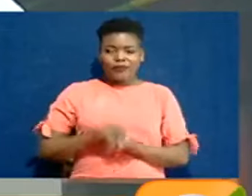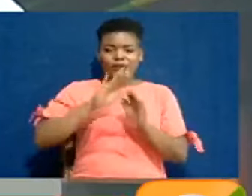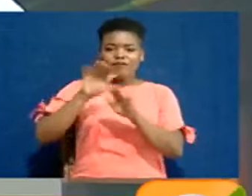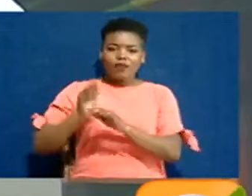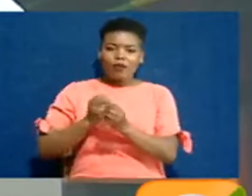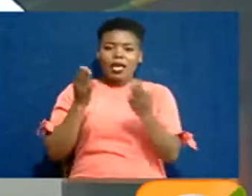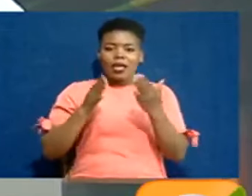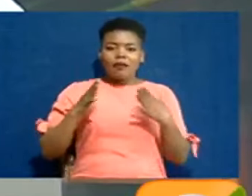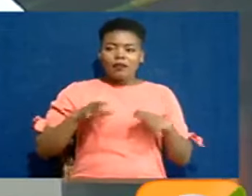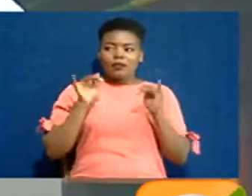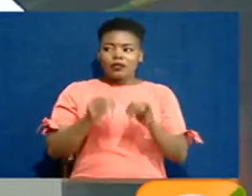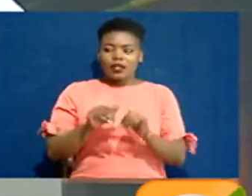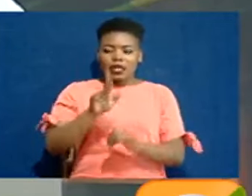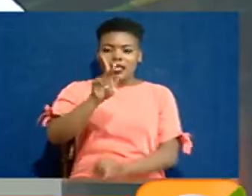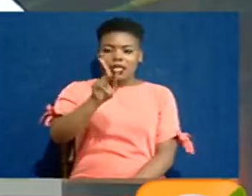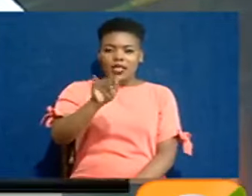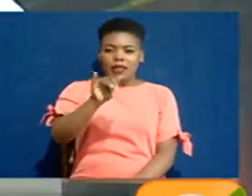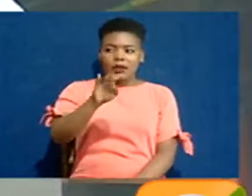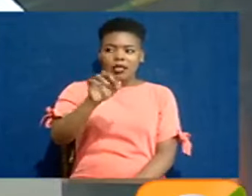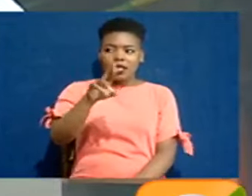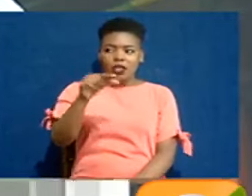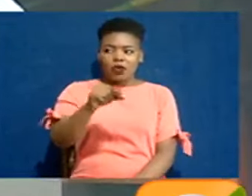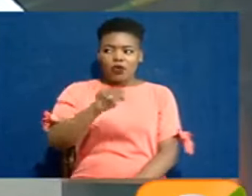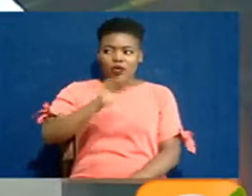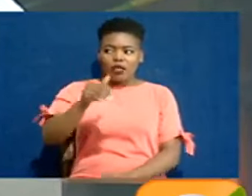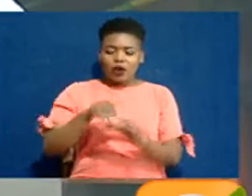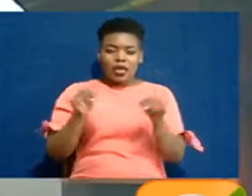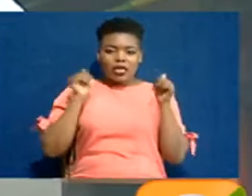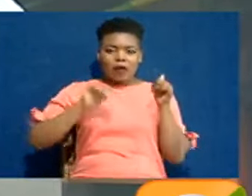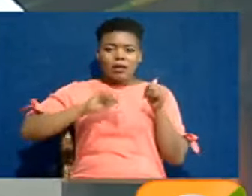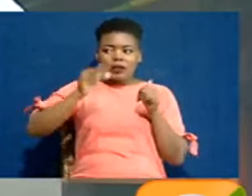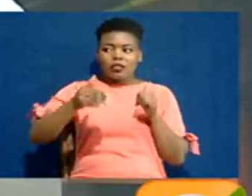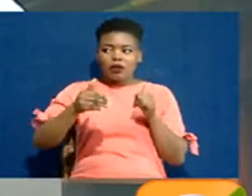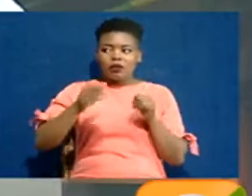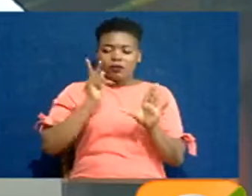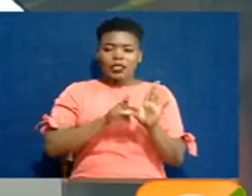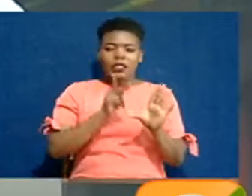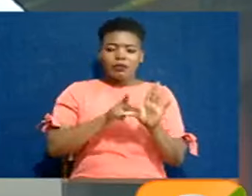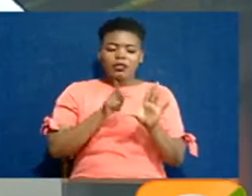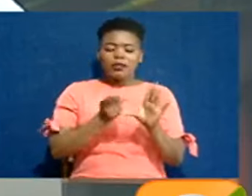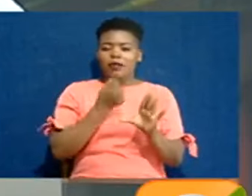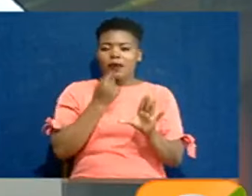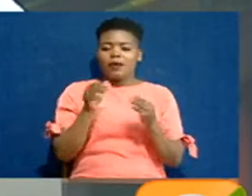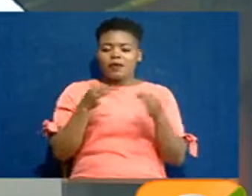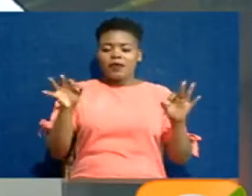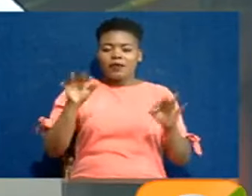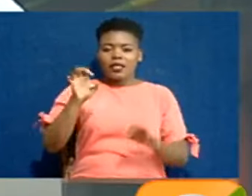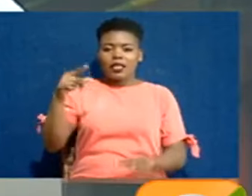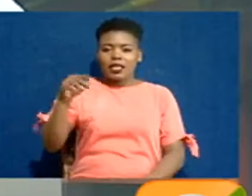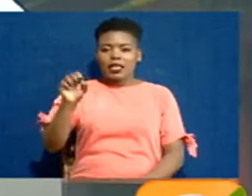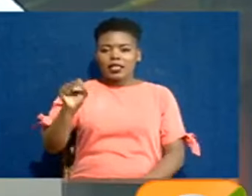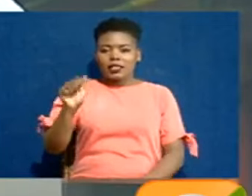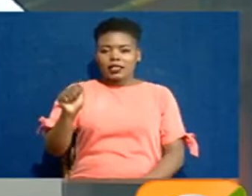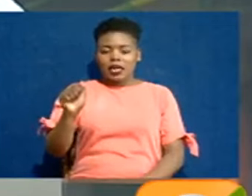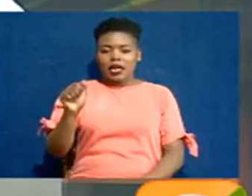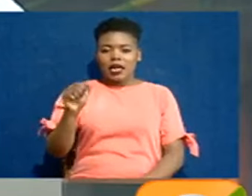And hundreds of residents from Kibirigo town in Nyamira County took part in a career clinic courtesy of Egesa FM in collaboration with